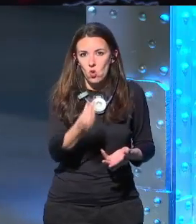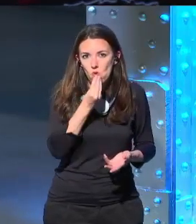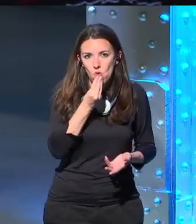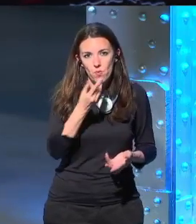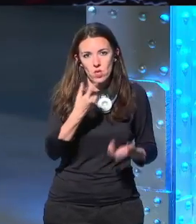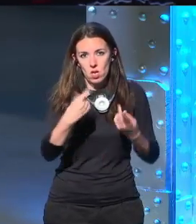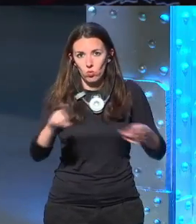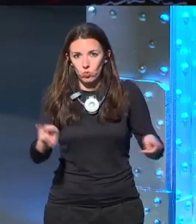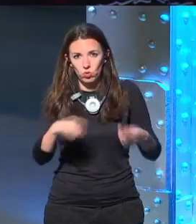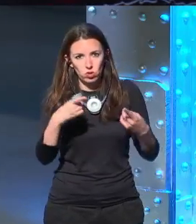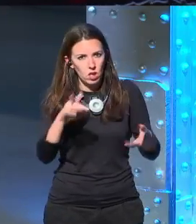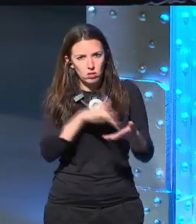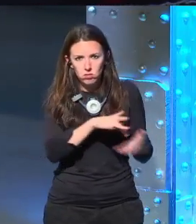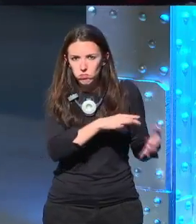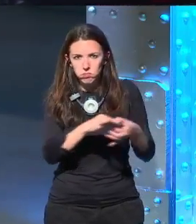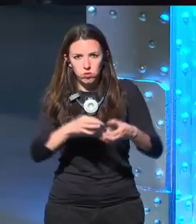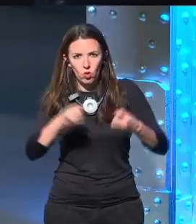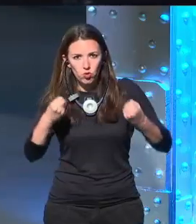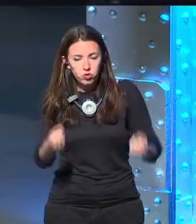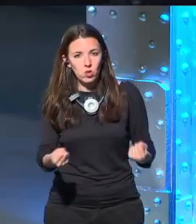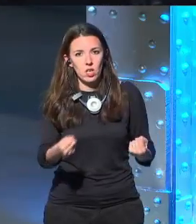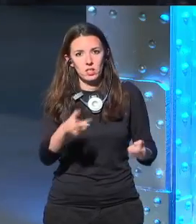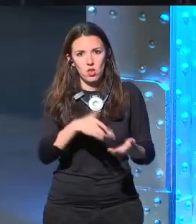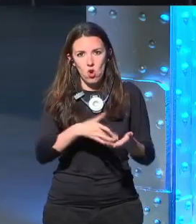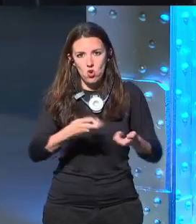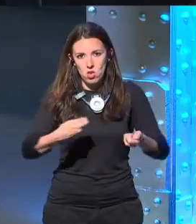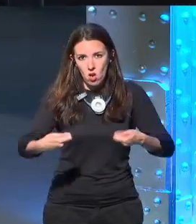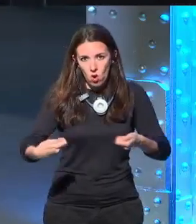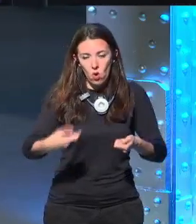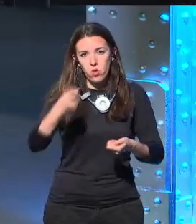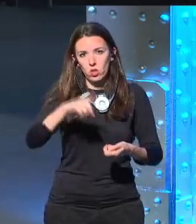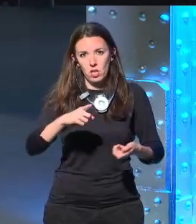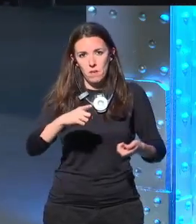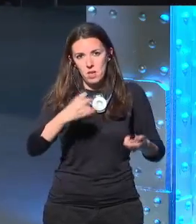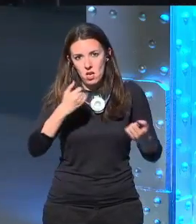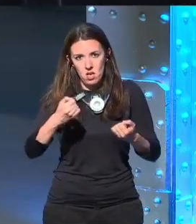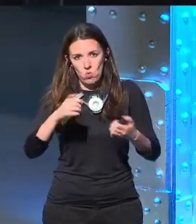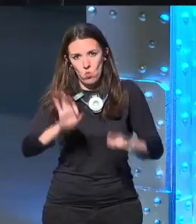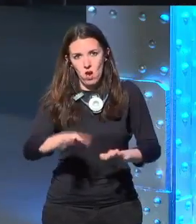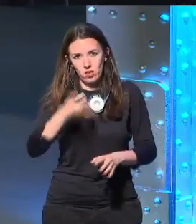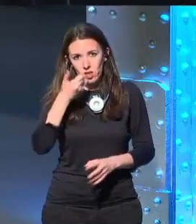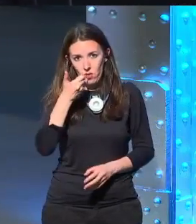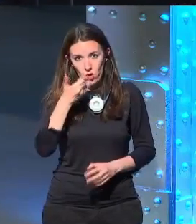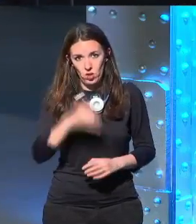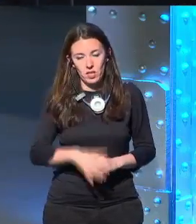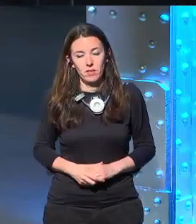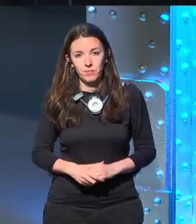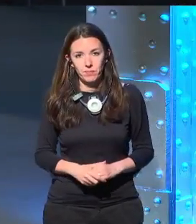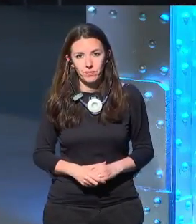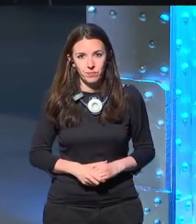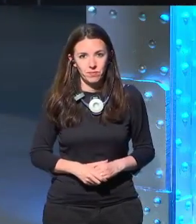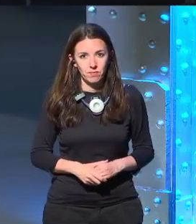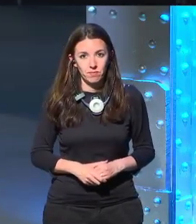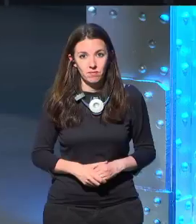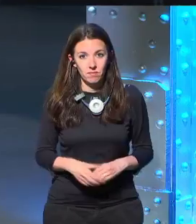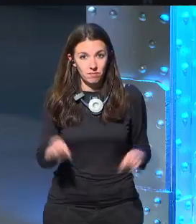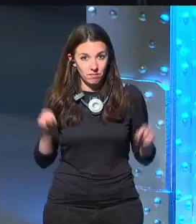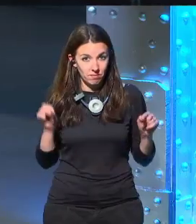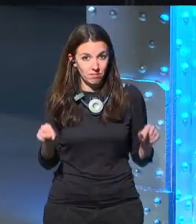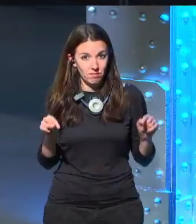connected to business and technology, as Telefónica said. And you see that maybe in Berlin